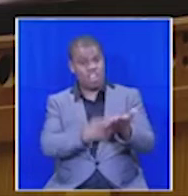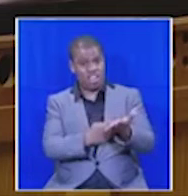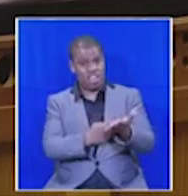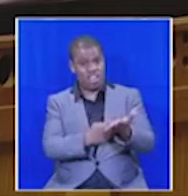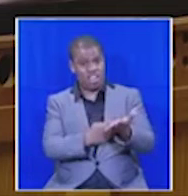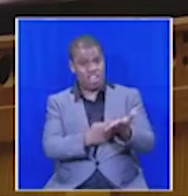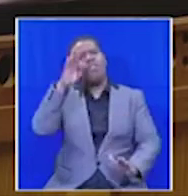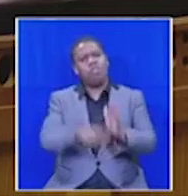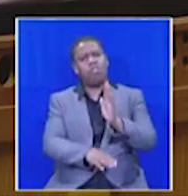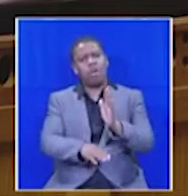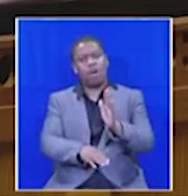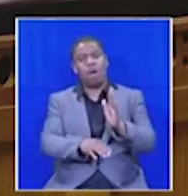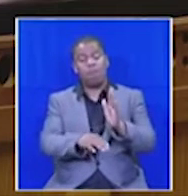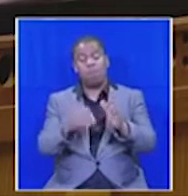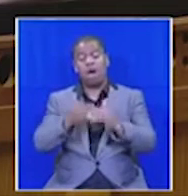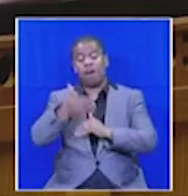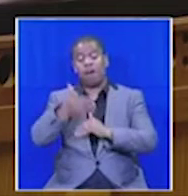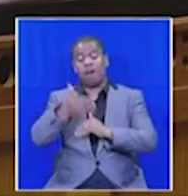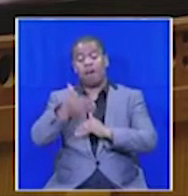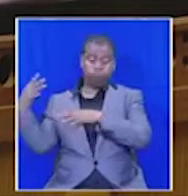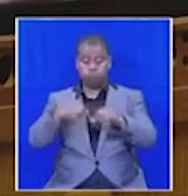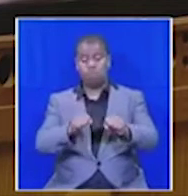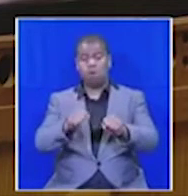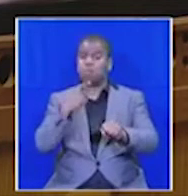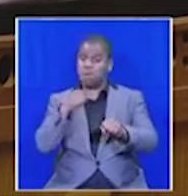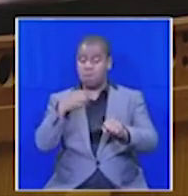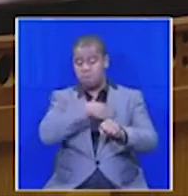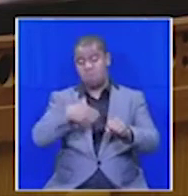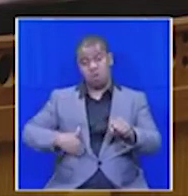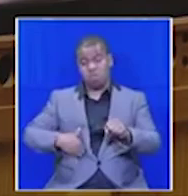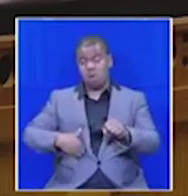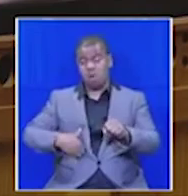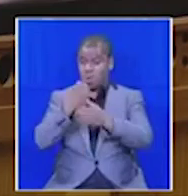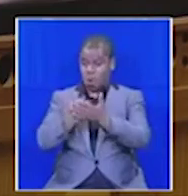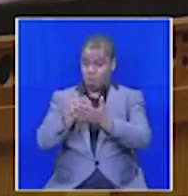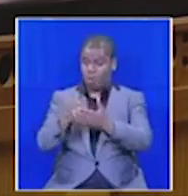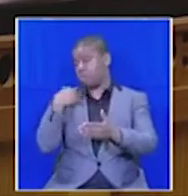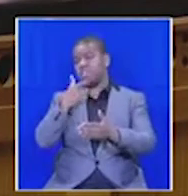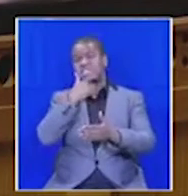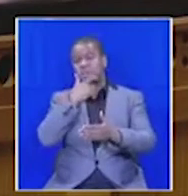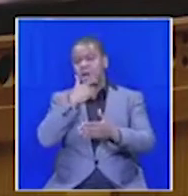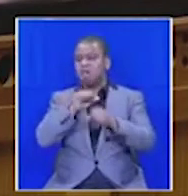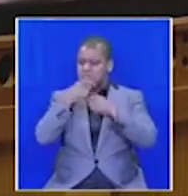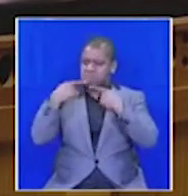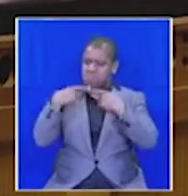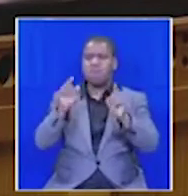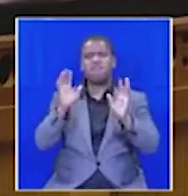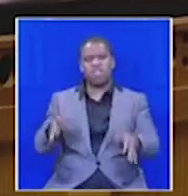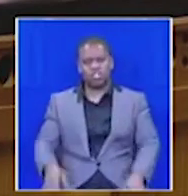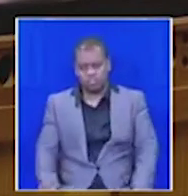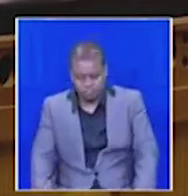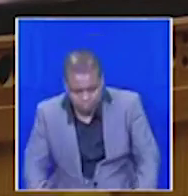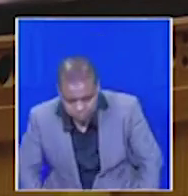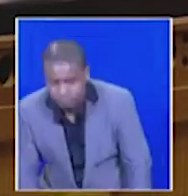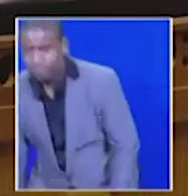lows after President Zuma dropped the equivalent of a nuclear bomb on our economy in December. The South African economy is